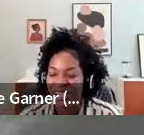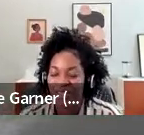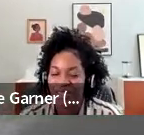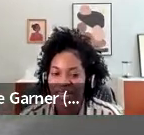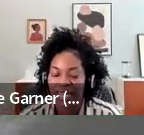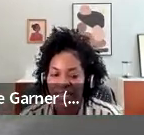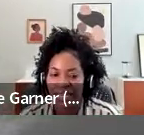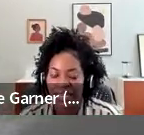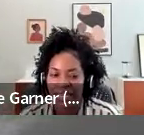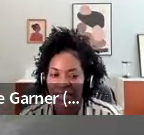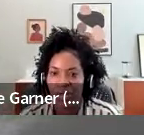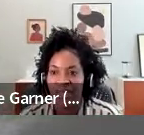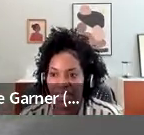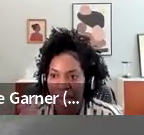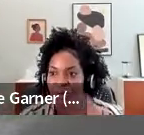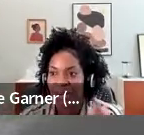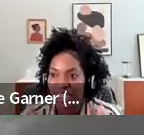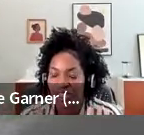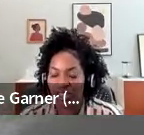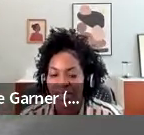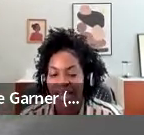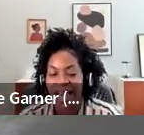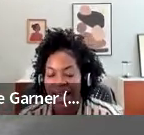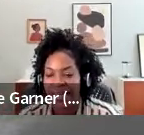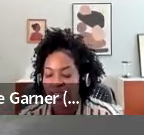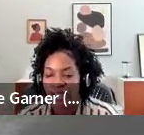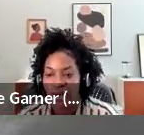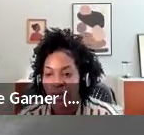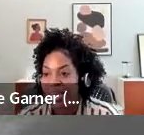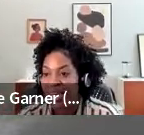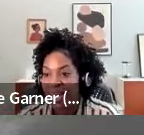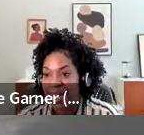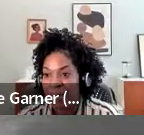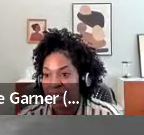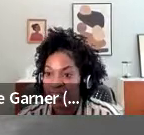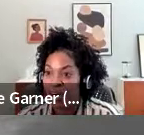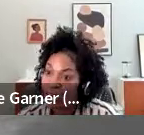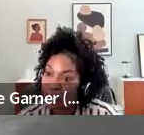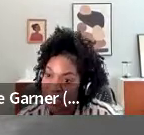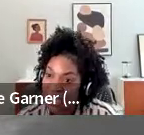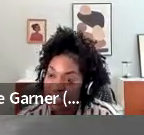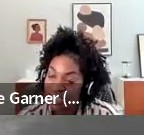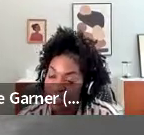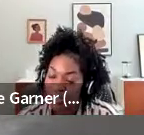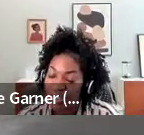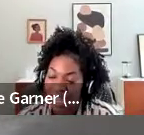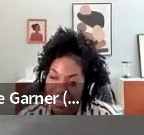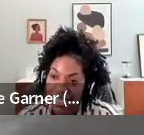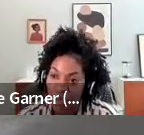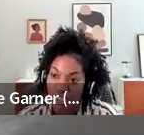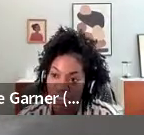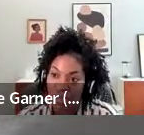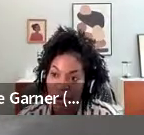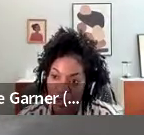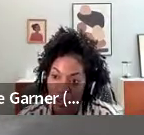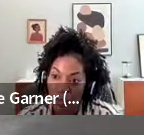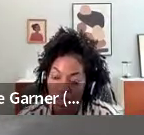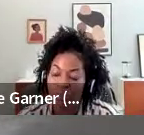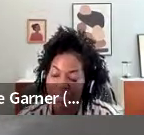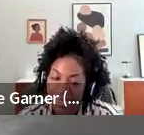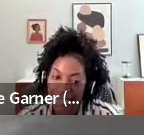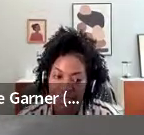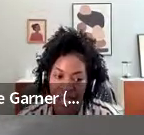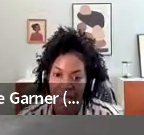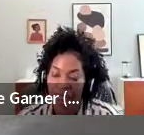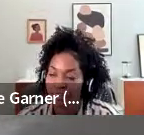to unturn and so many collaborations to be had. And so if there are organizations or societies that we should be partnering